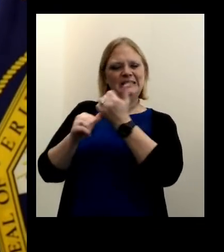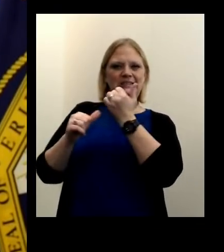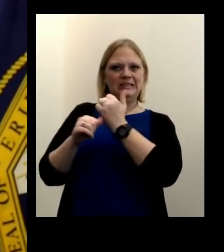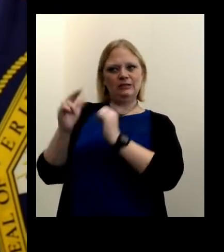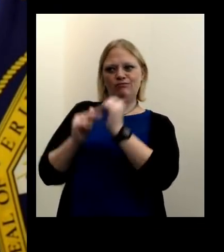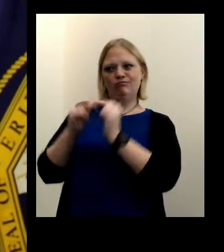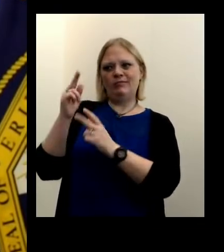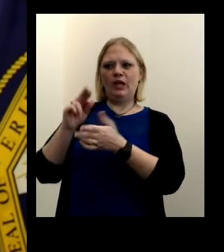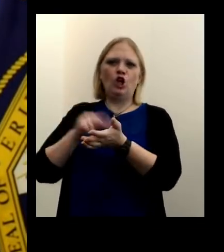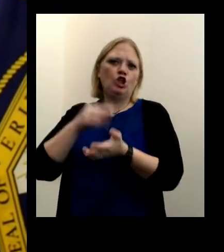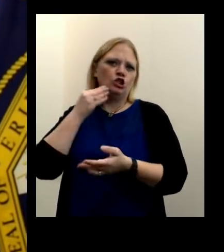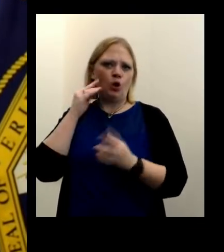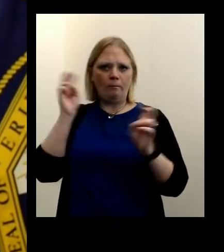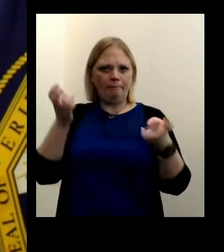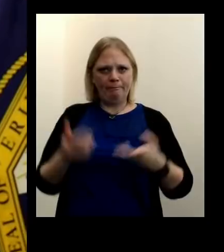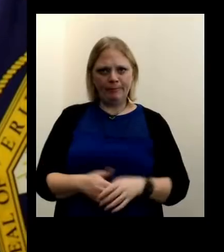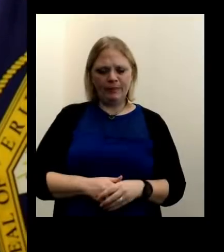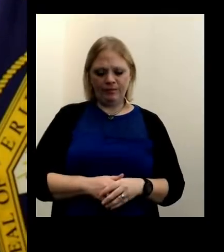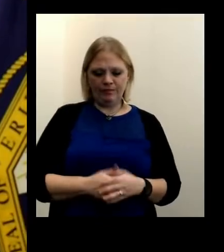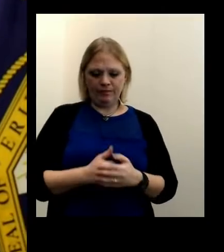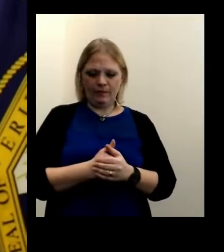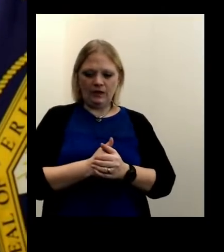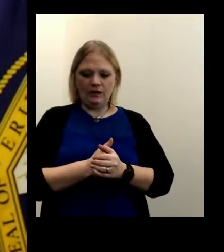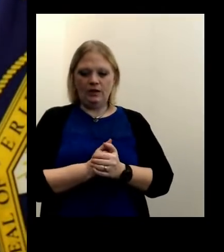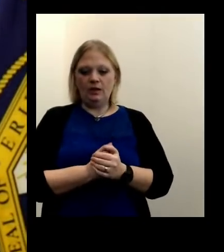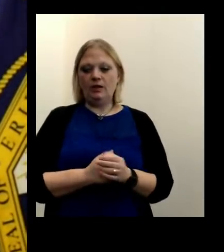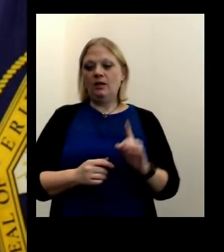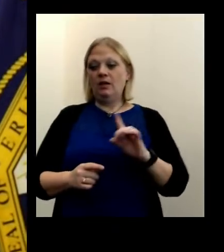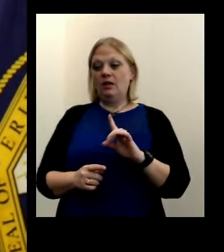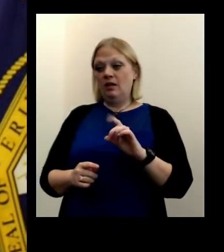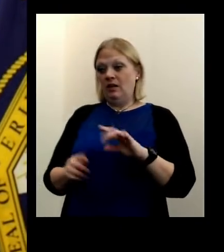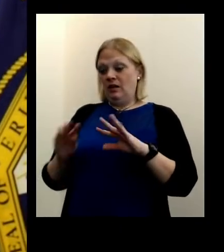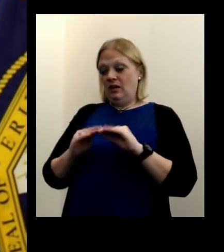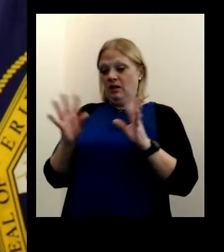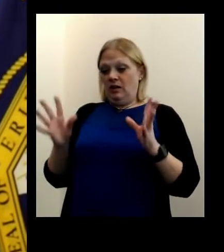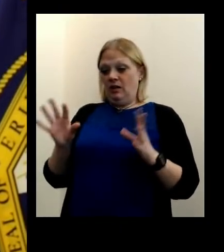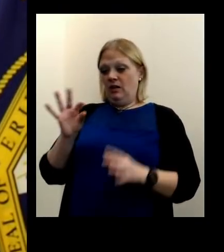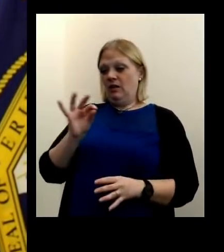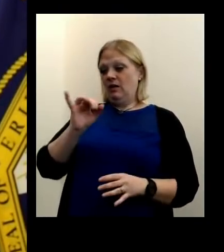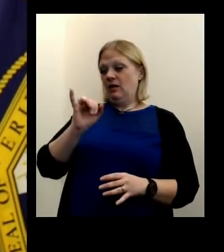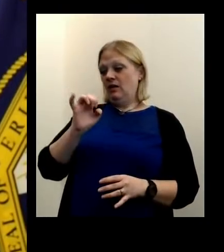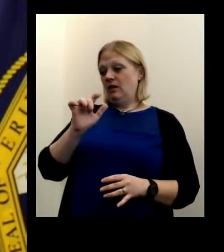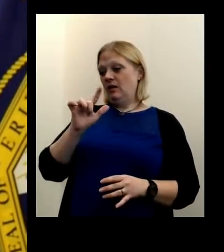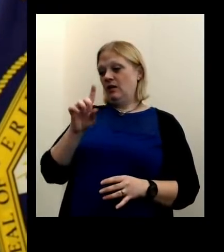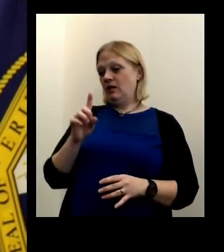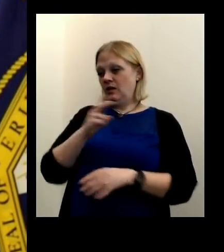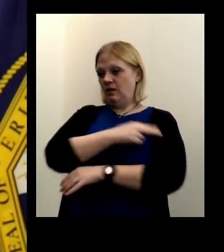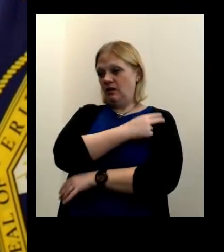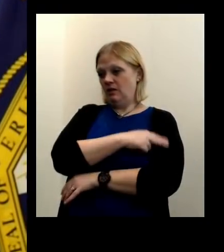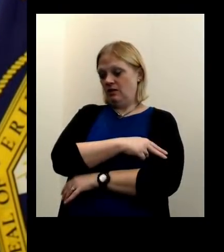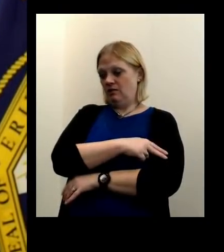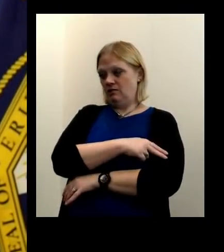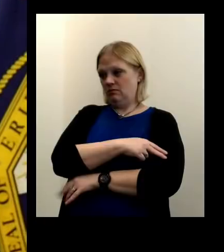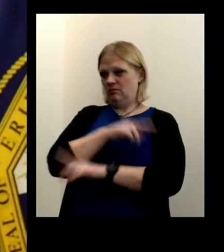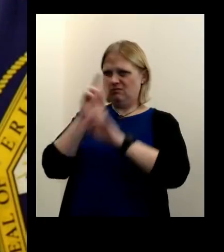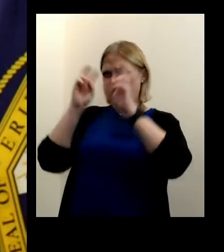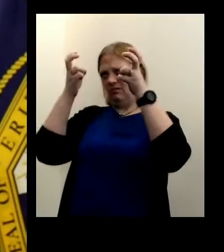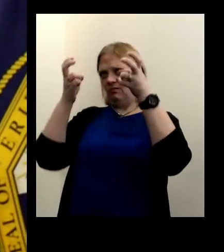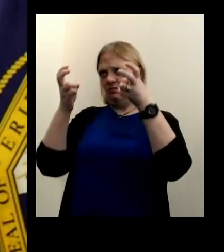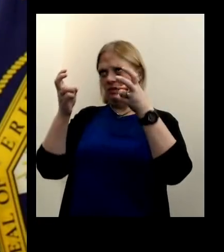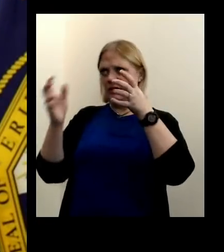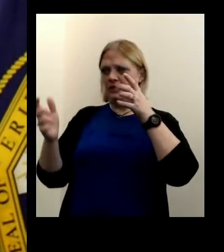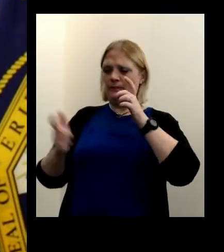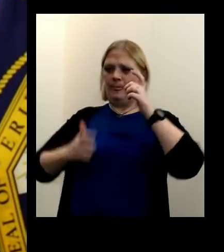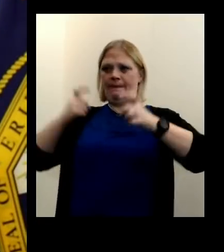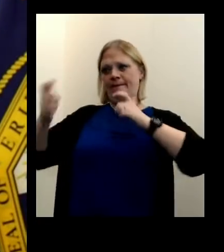like a nursing home. Just as a clarity on my end, field hospitals then are, when we talk about these massive